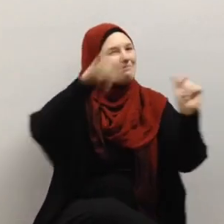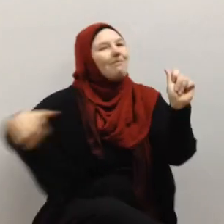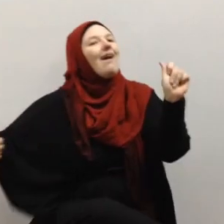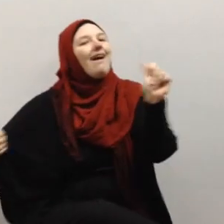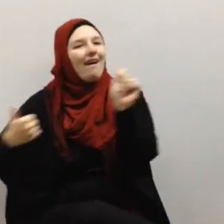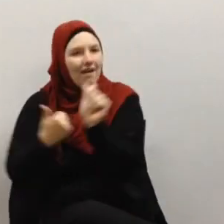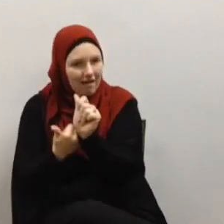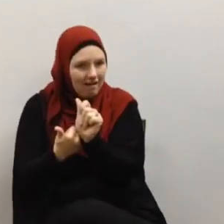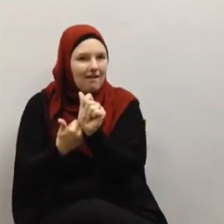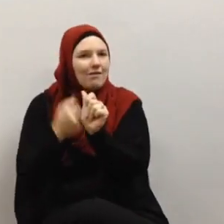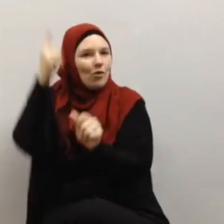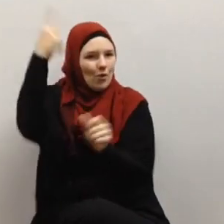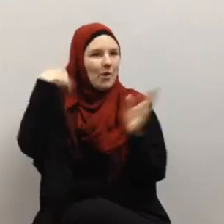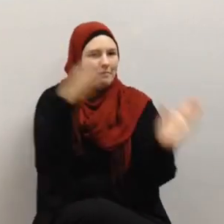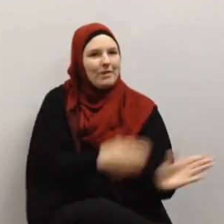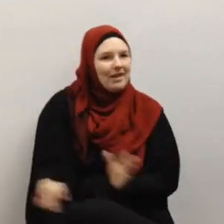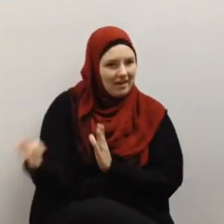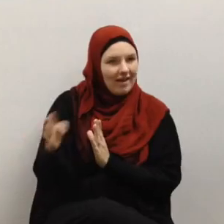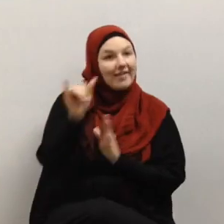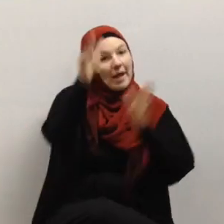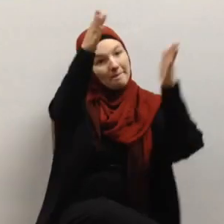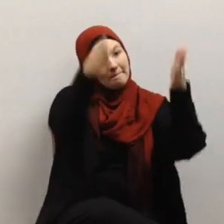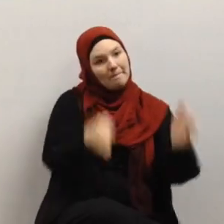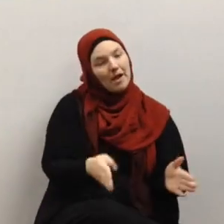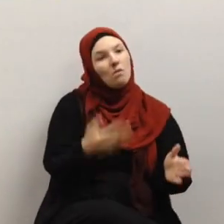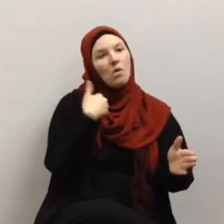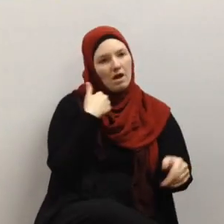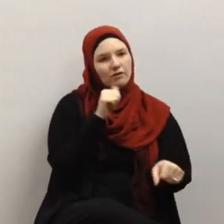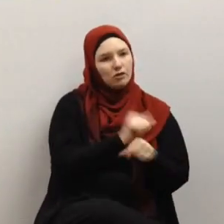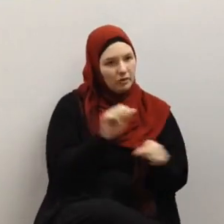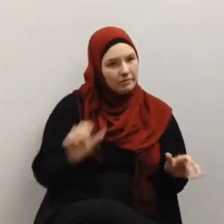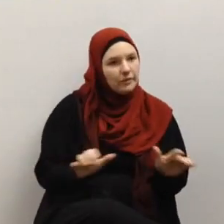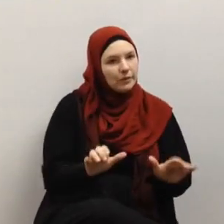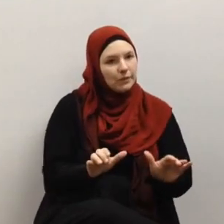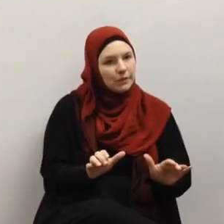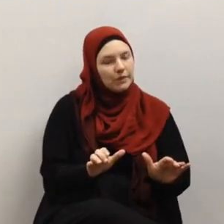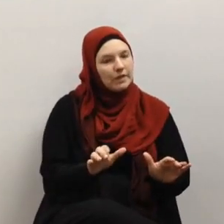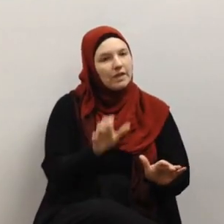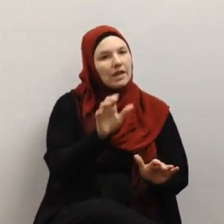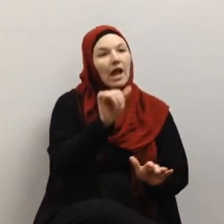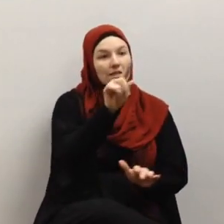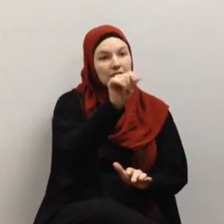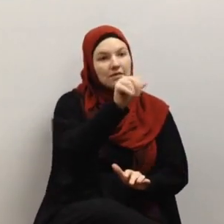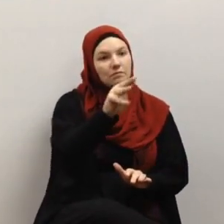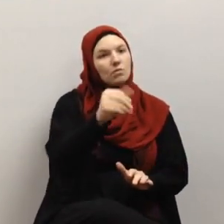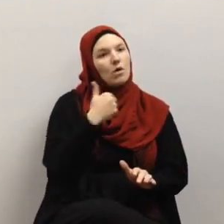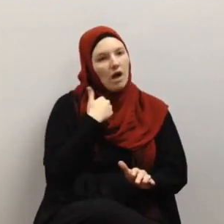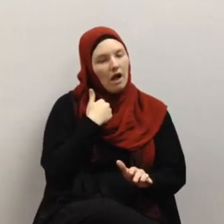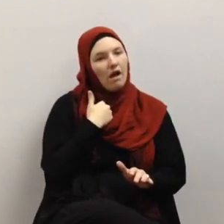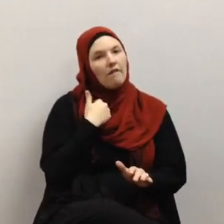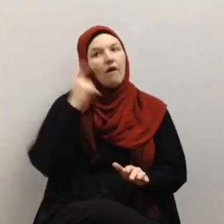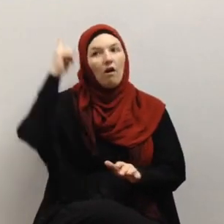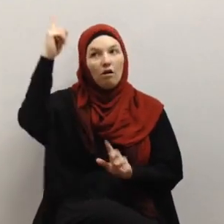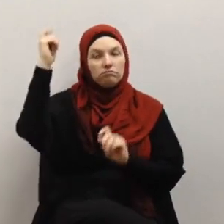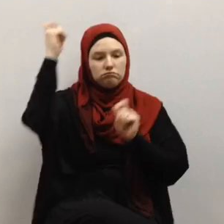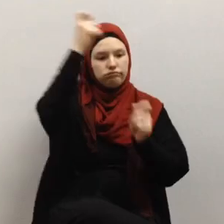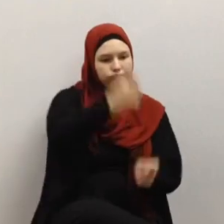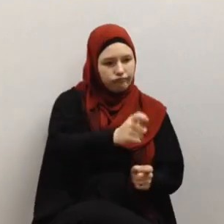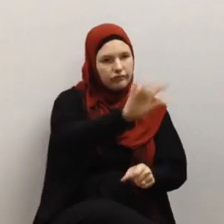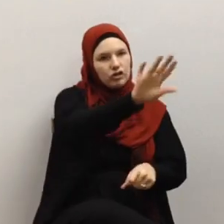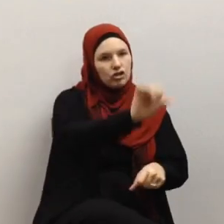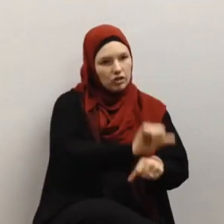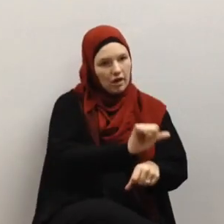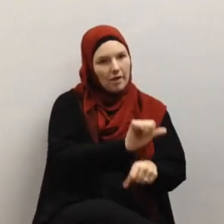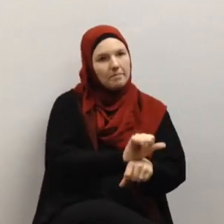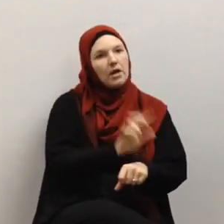are other things that this man will have a job to do, and his job will be assigned by Allah, and